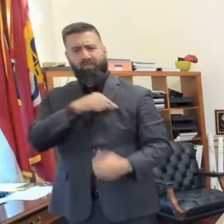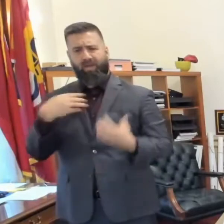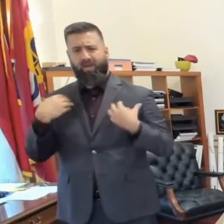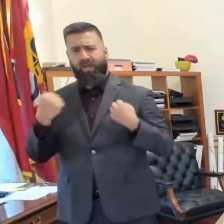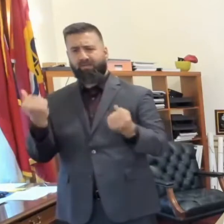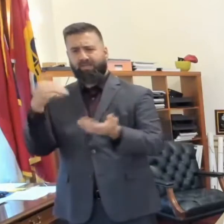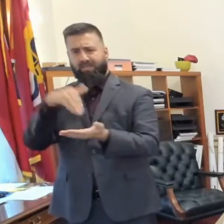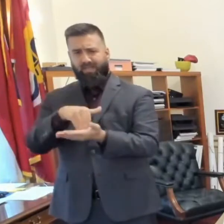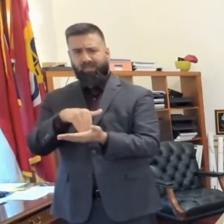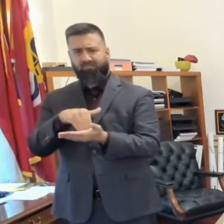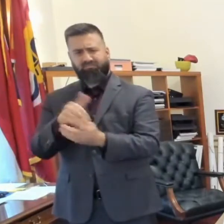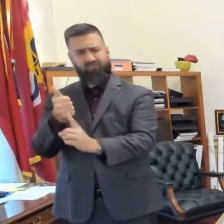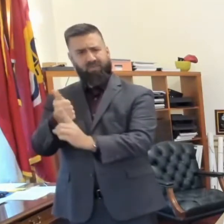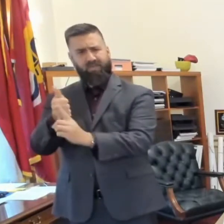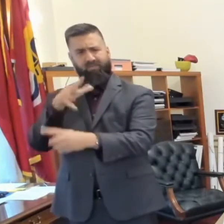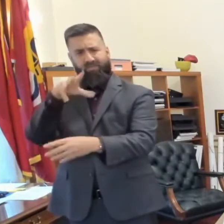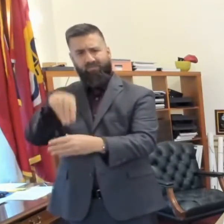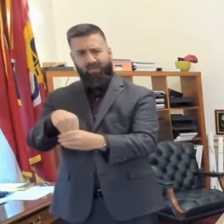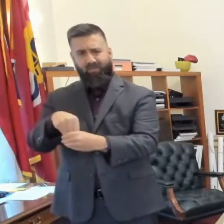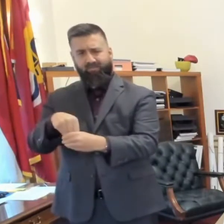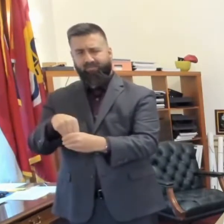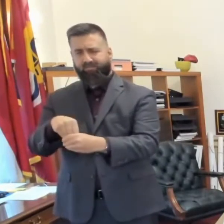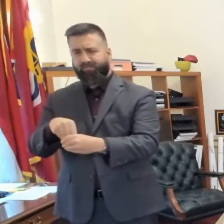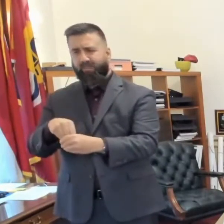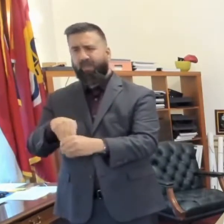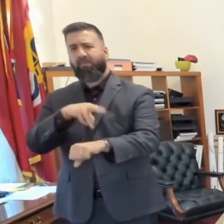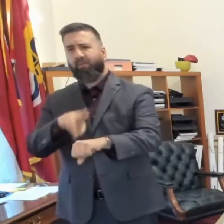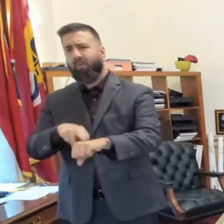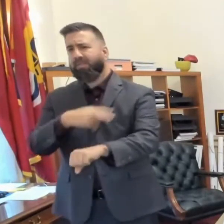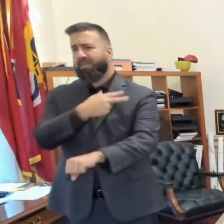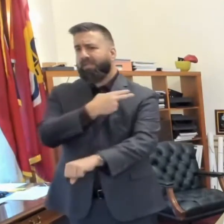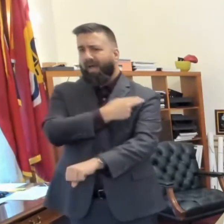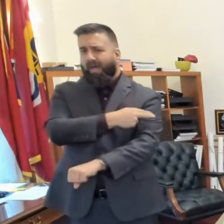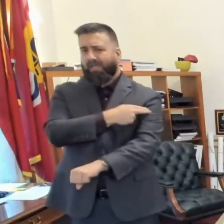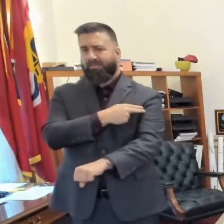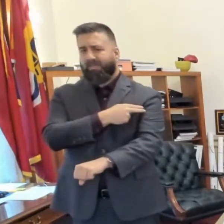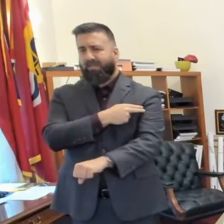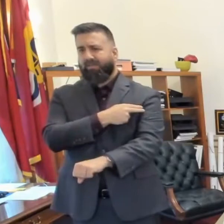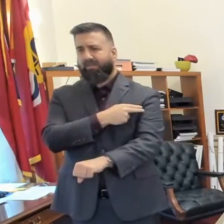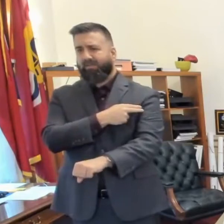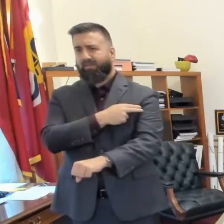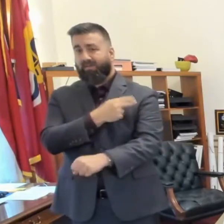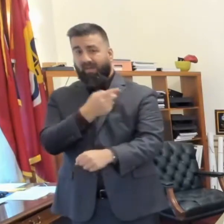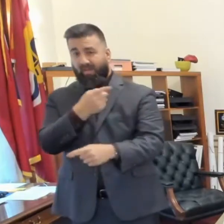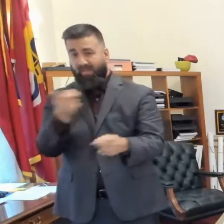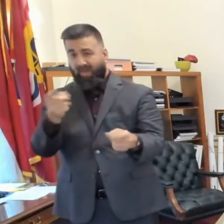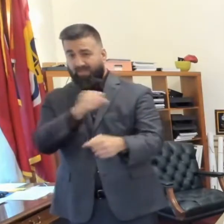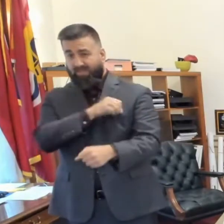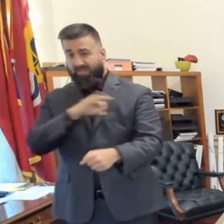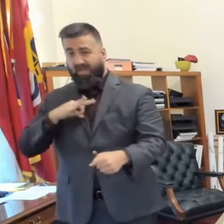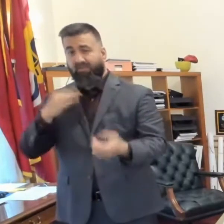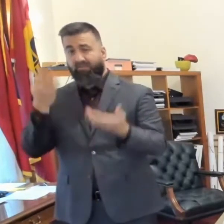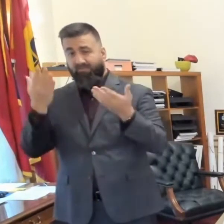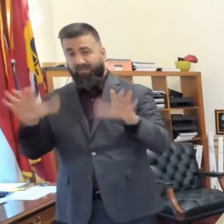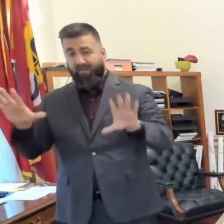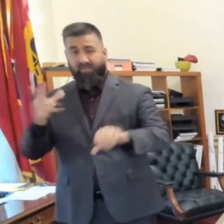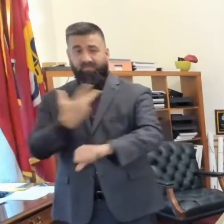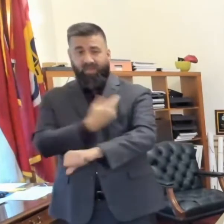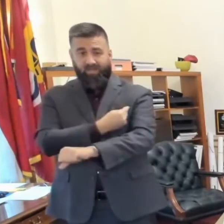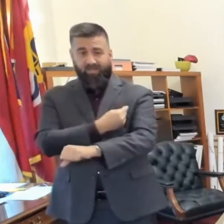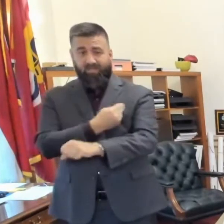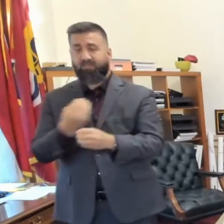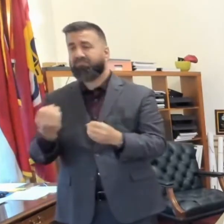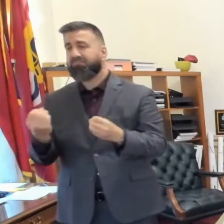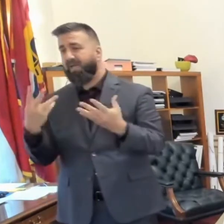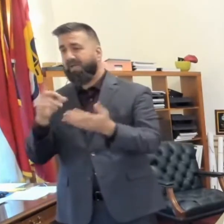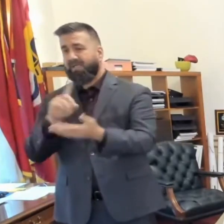involved in this. We have, of course, hospitals. After hospital personnel get vaccinated, then you have lots of doctors and